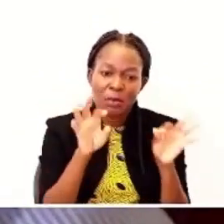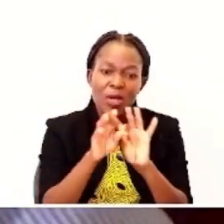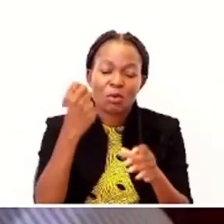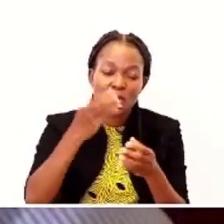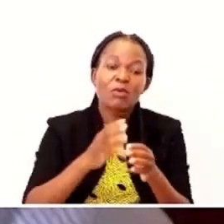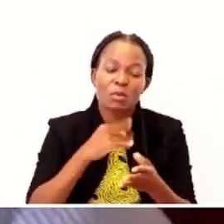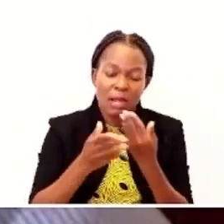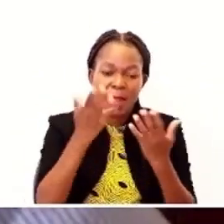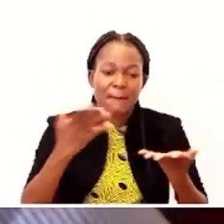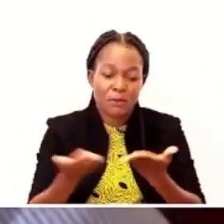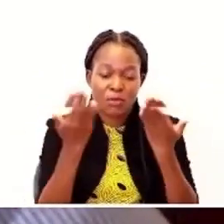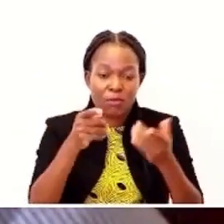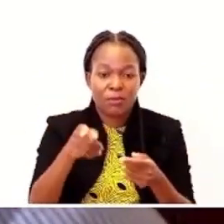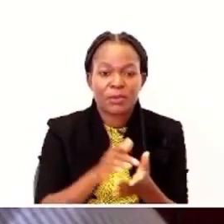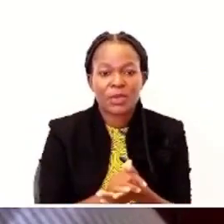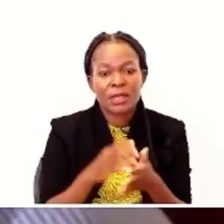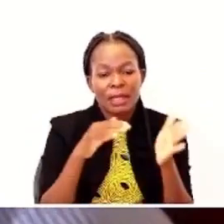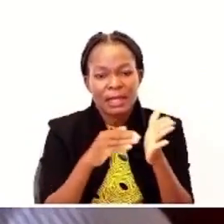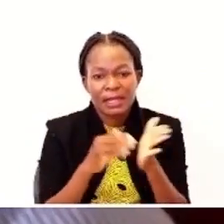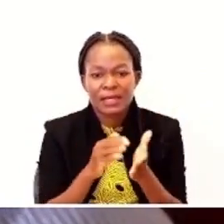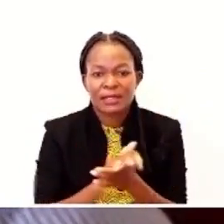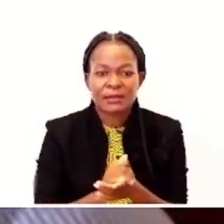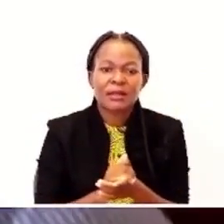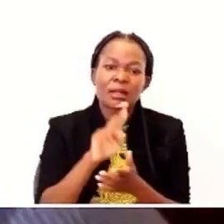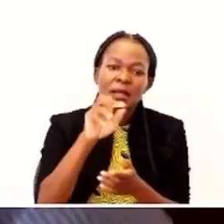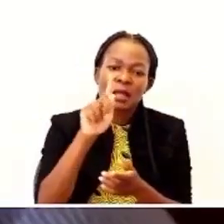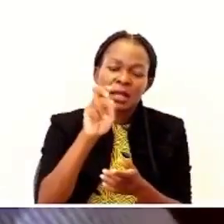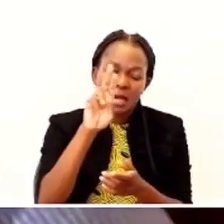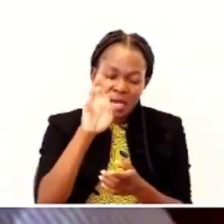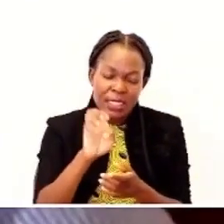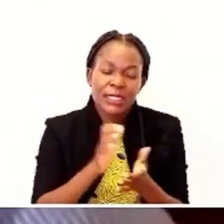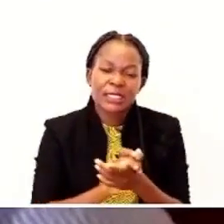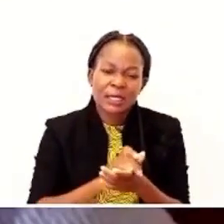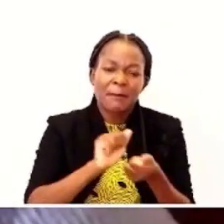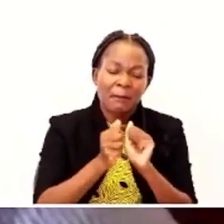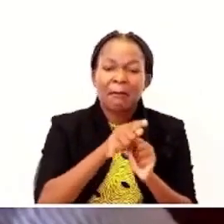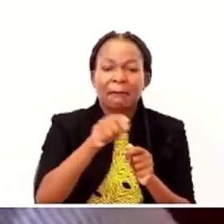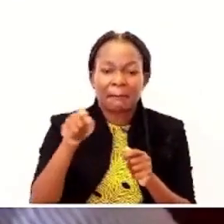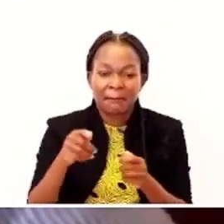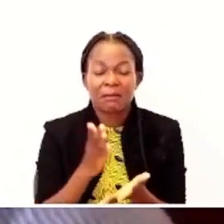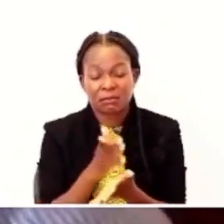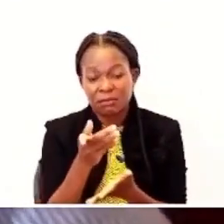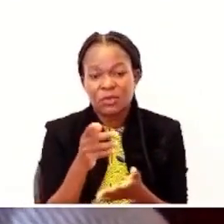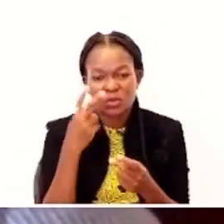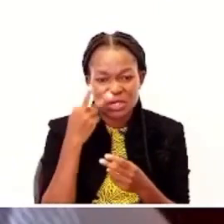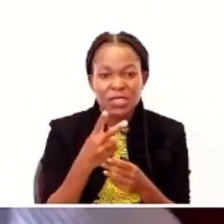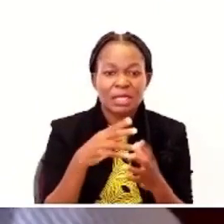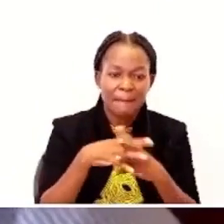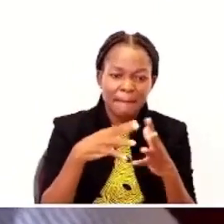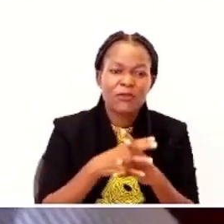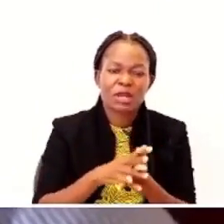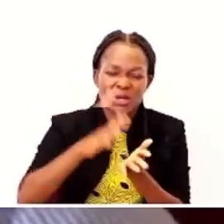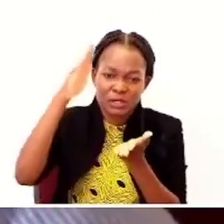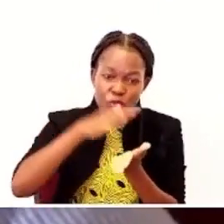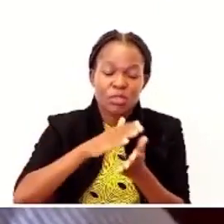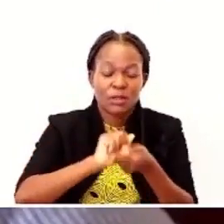on this. Nature restoration is essential. There is already too much carbon in the atmosphere. We need to reduce the amount of